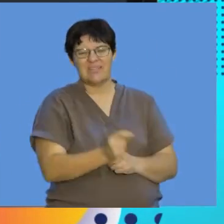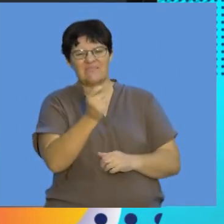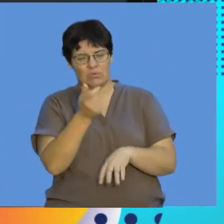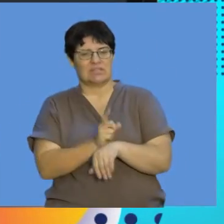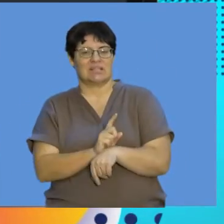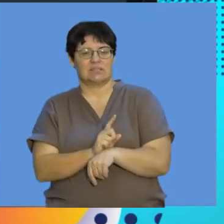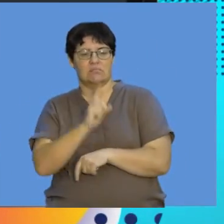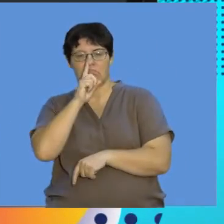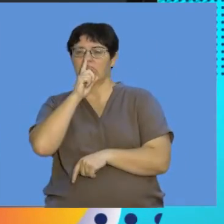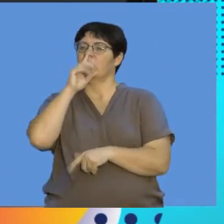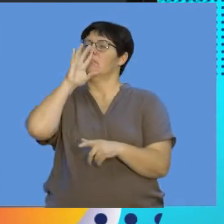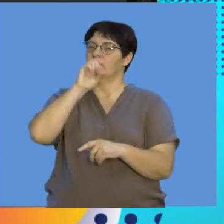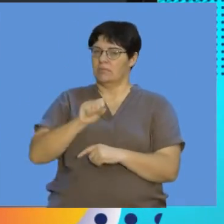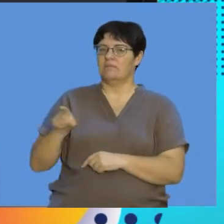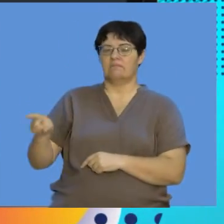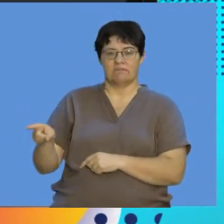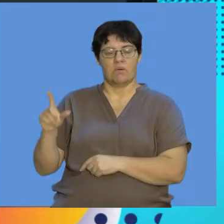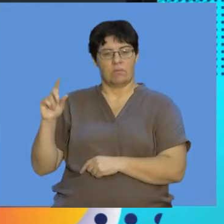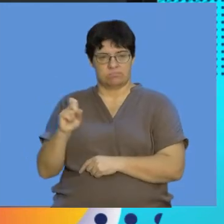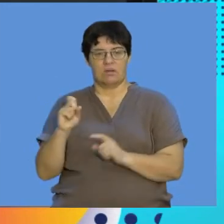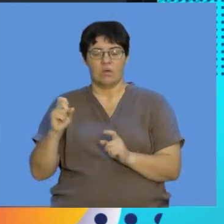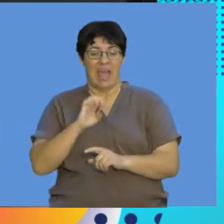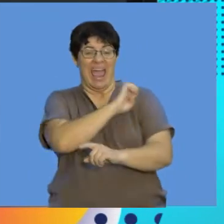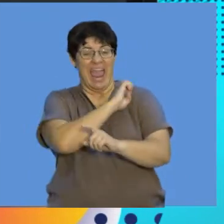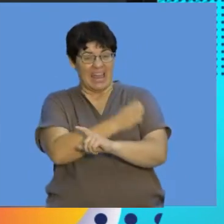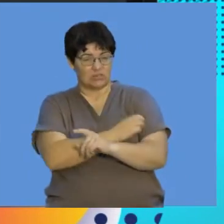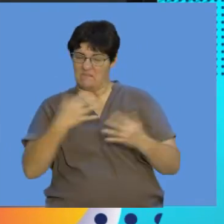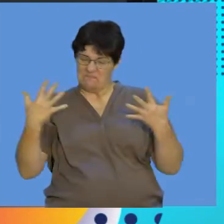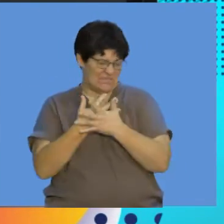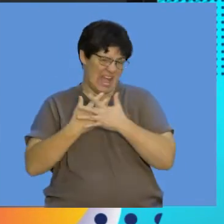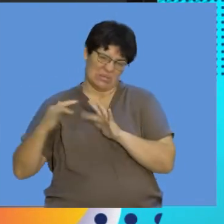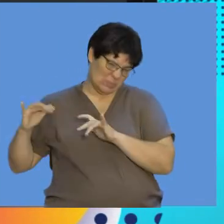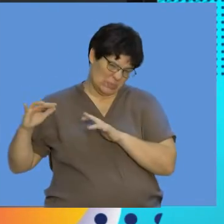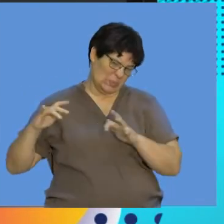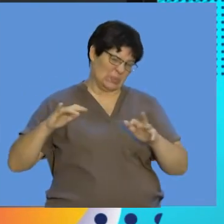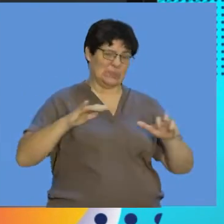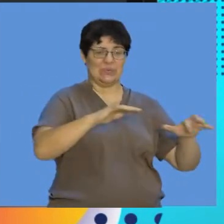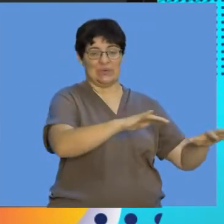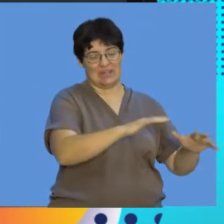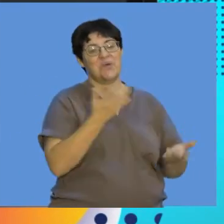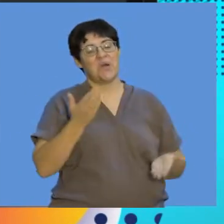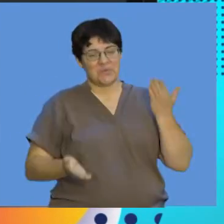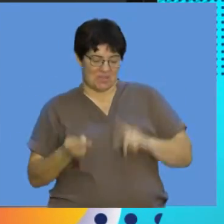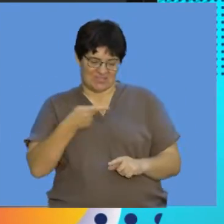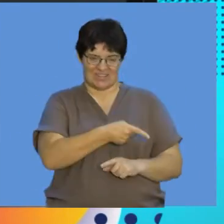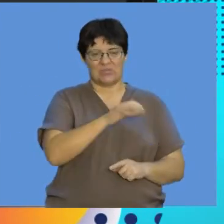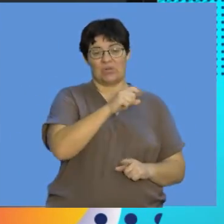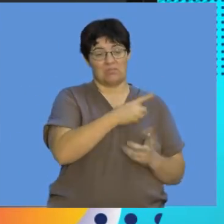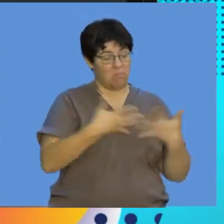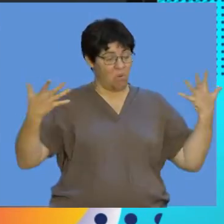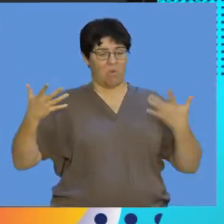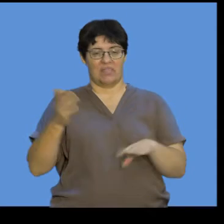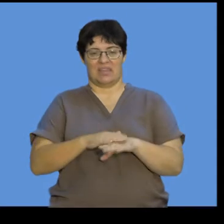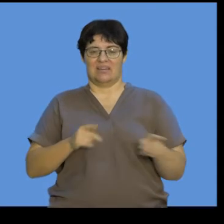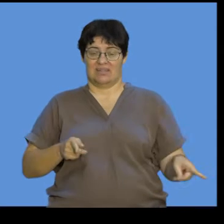says that, the extent or the amount of energy that these particles actually possess is, by comparison, much greater,